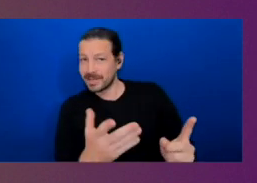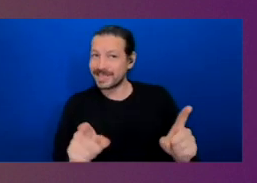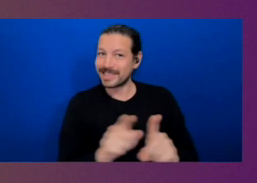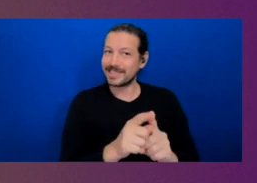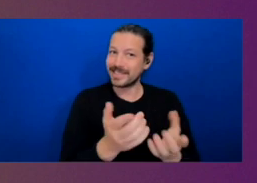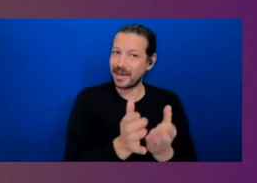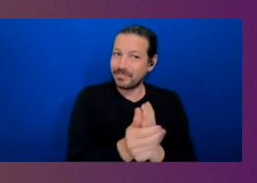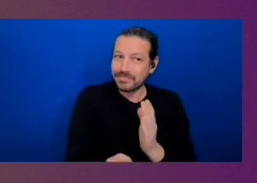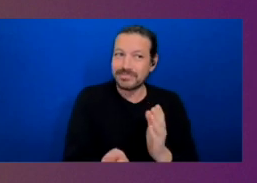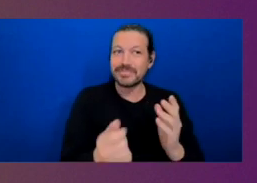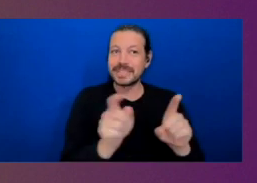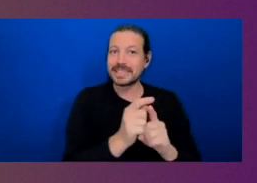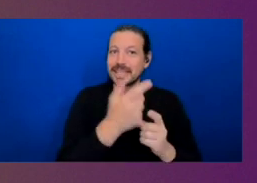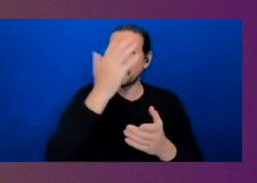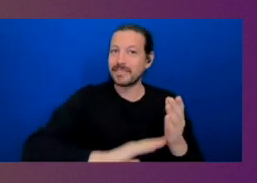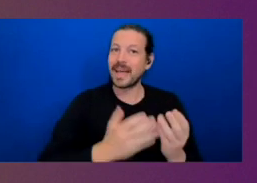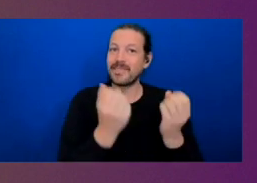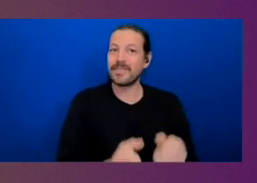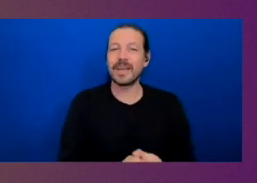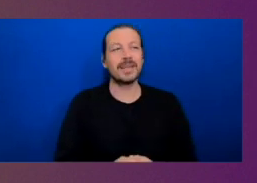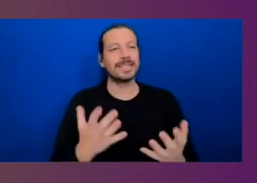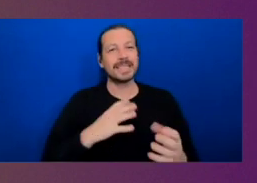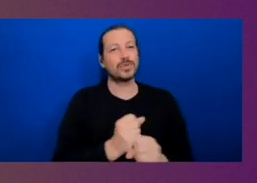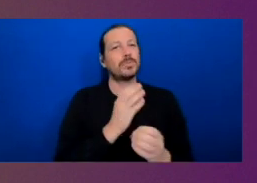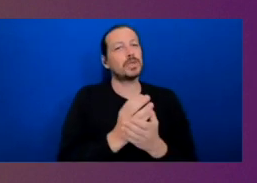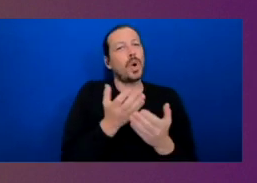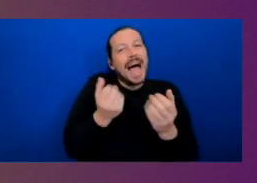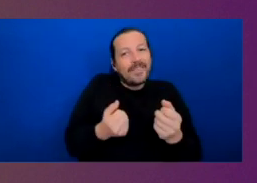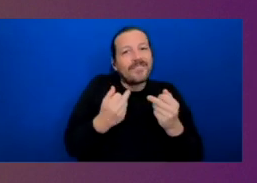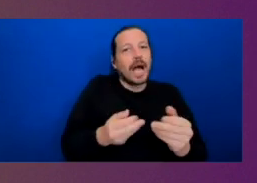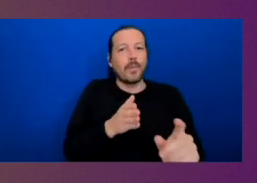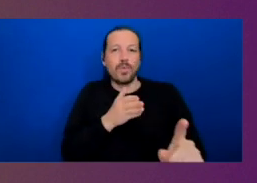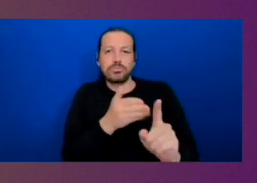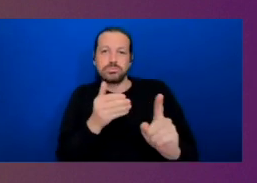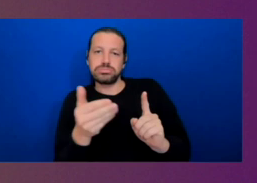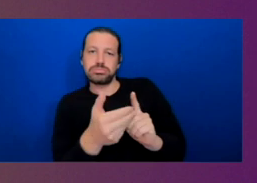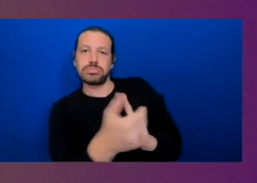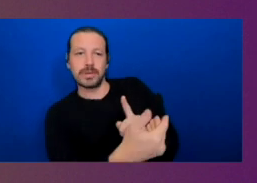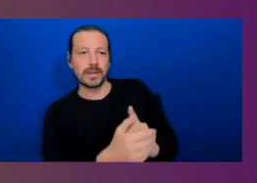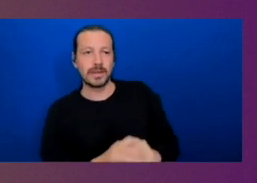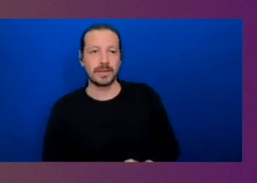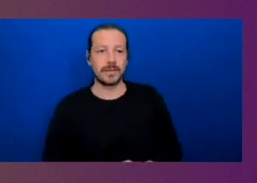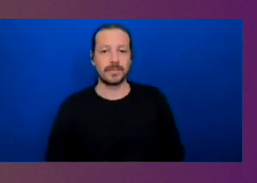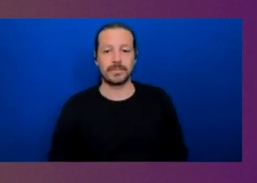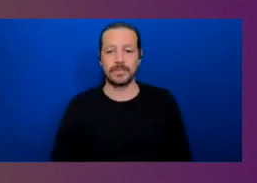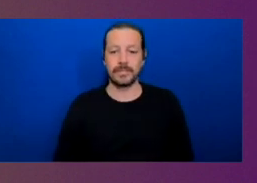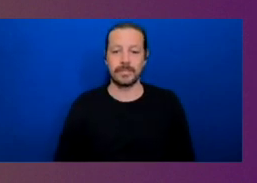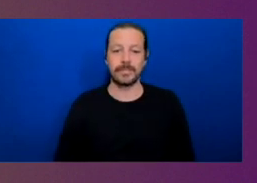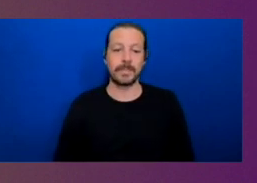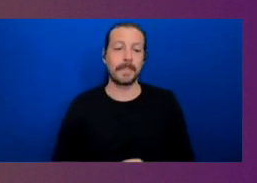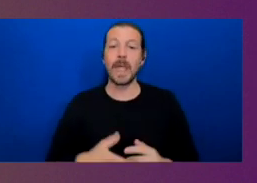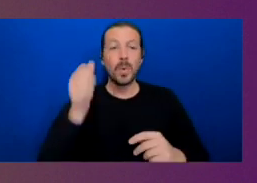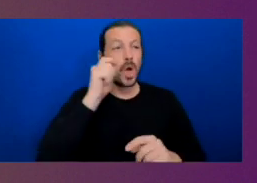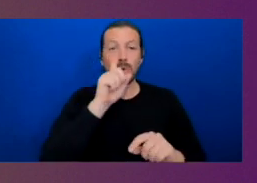making sure that there are routes in to everyone that you have intentionally chosen that for. And that won't be absolutely